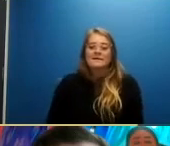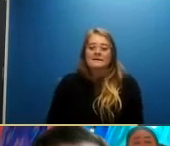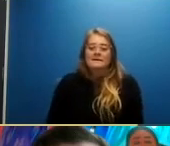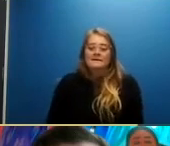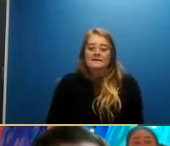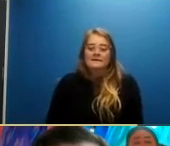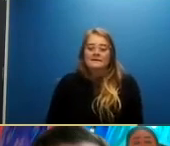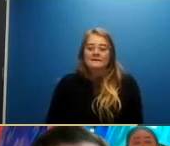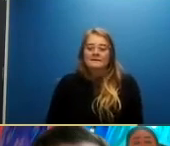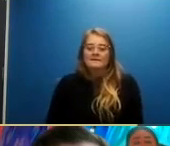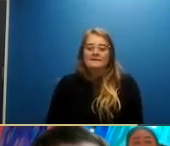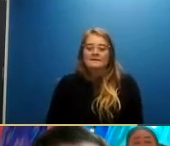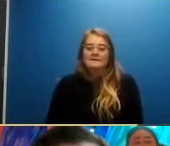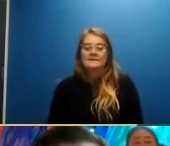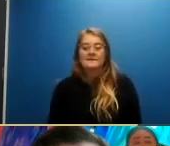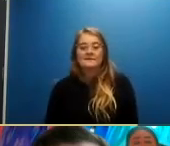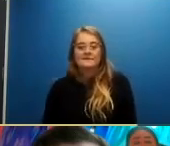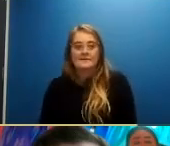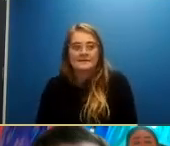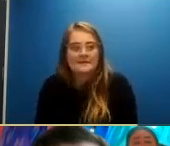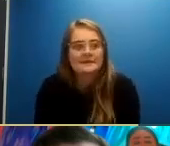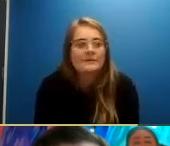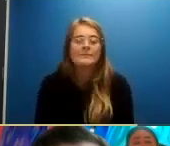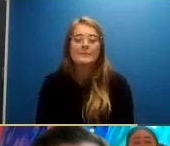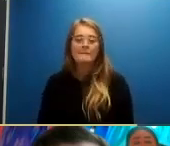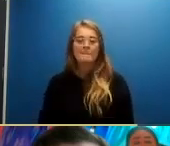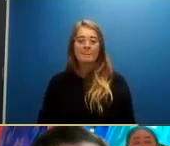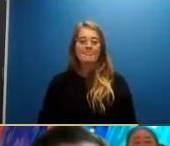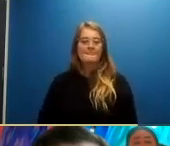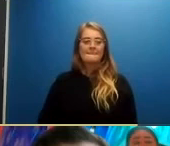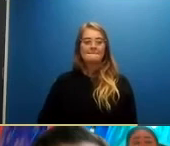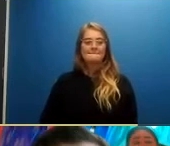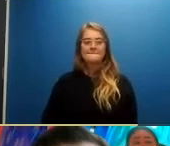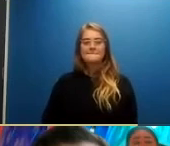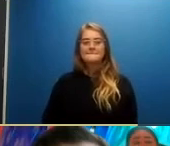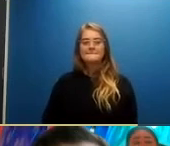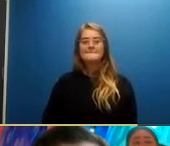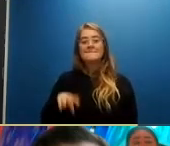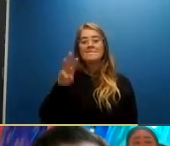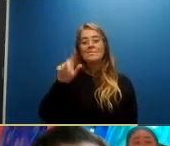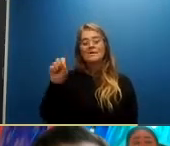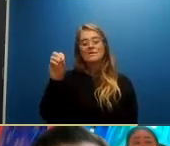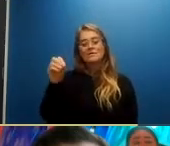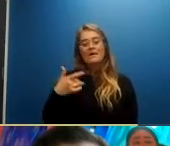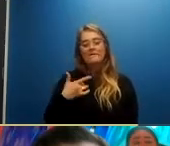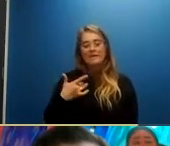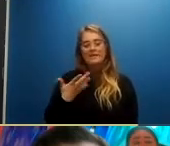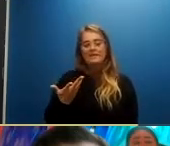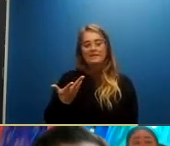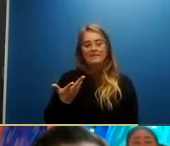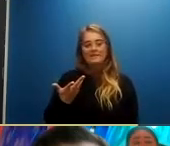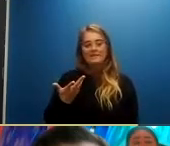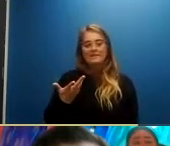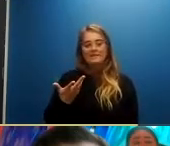Sure. Will? Yeah. Well, yeah. So I think it's been really interesting